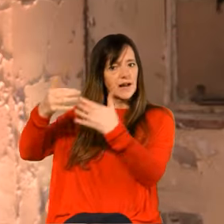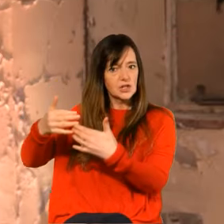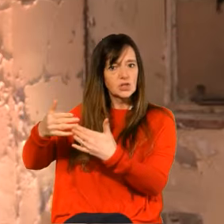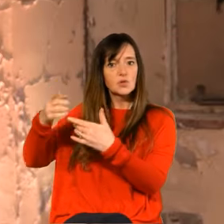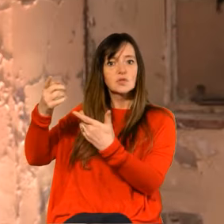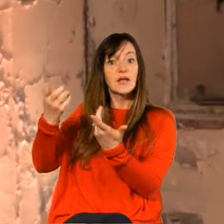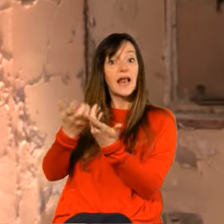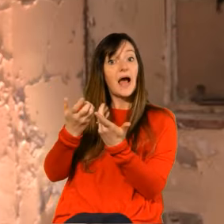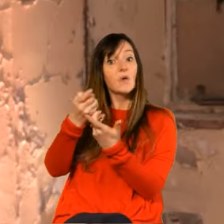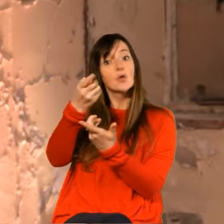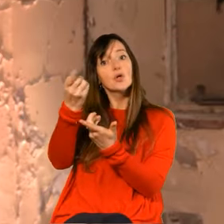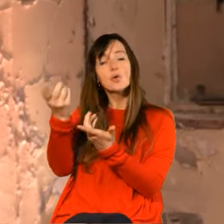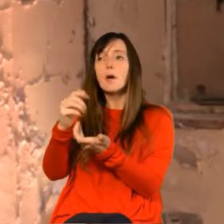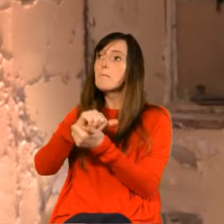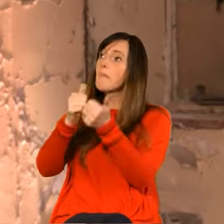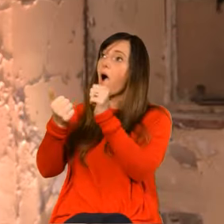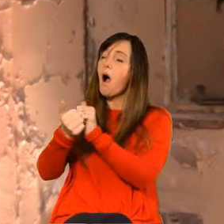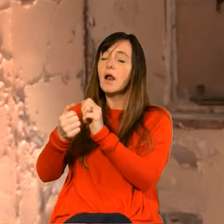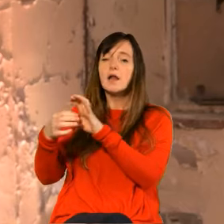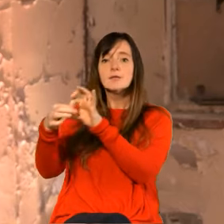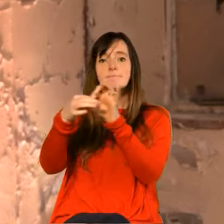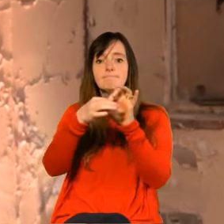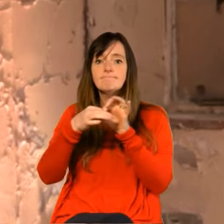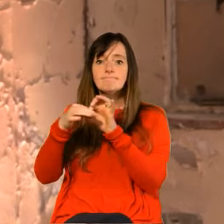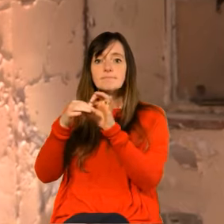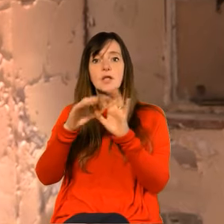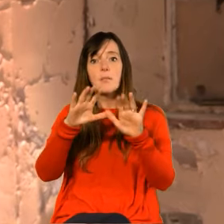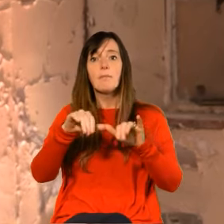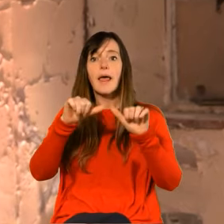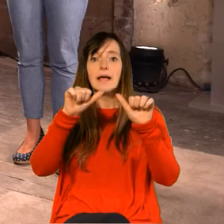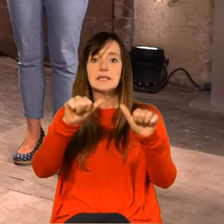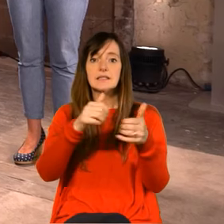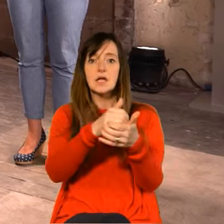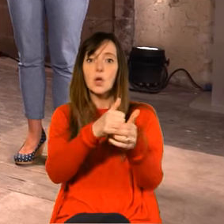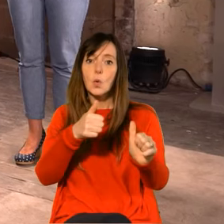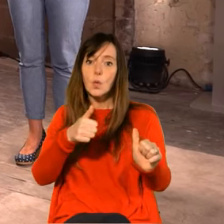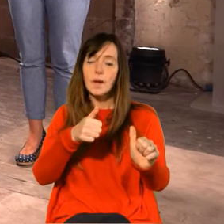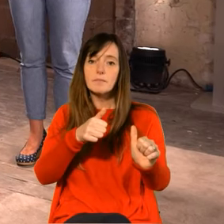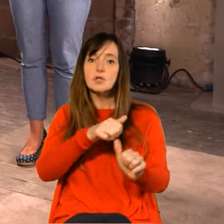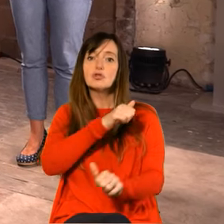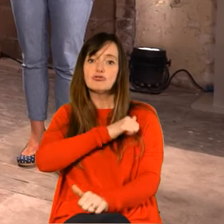an encouragement and an equipping ministry to God's people.